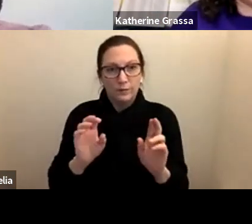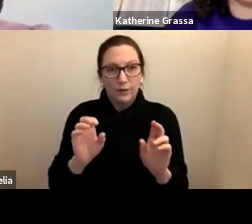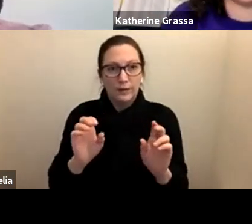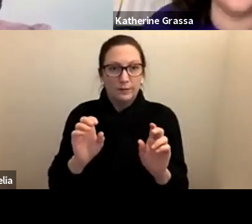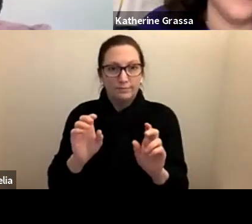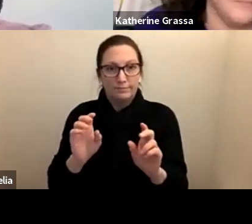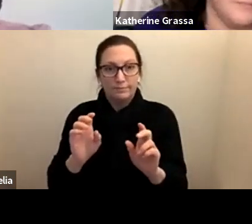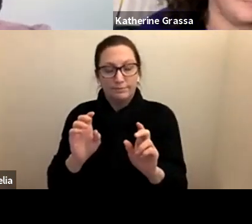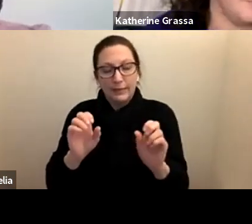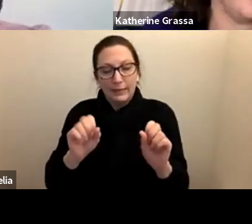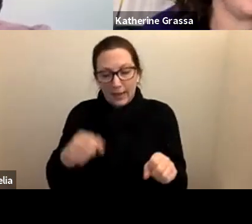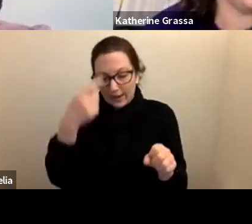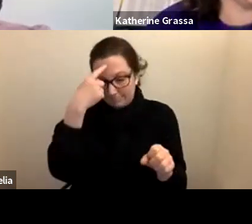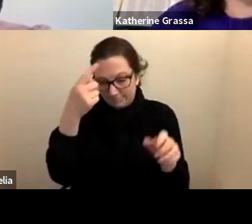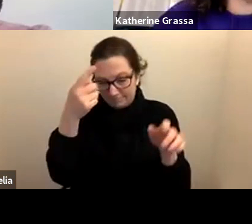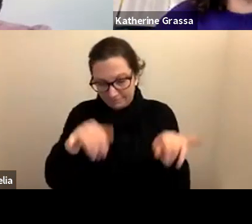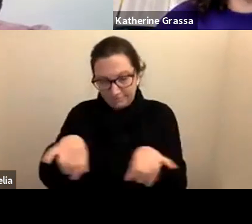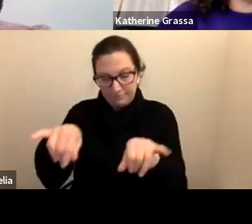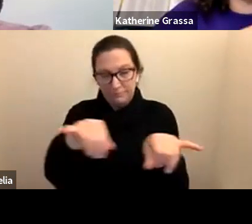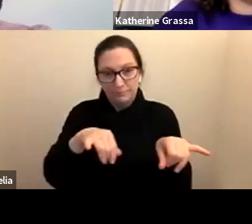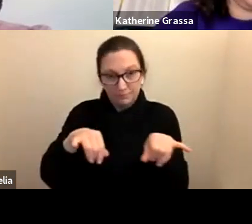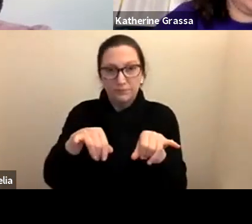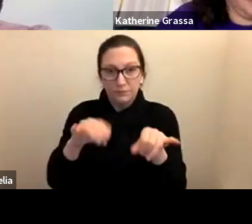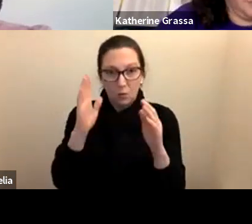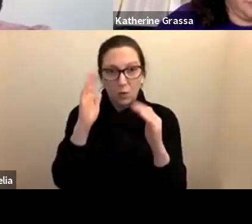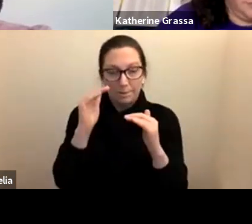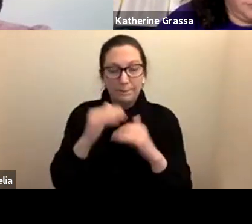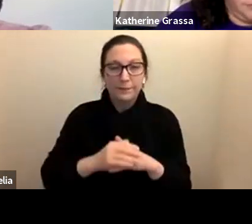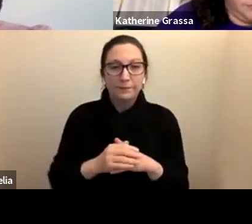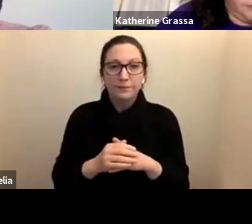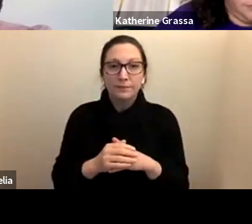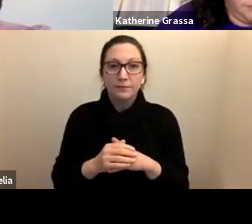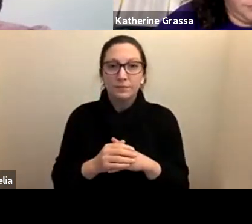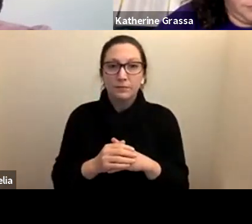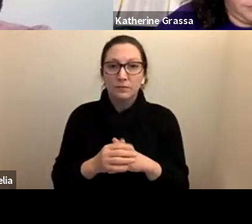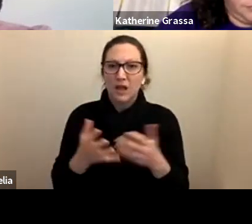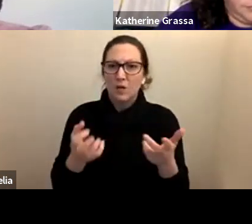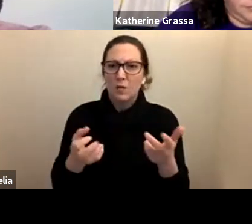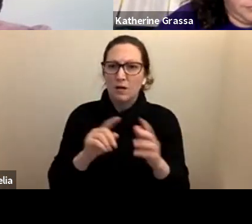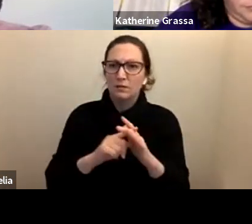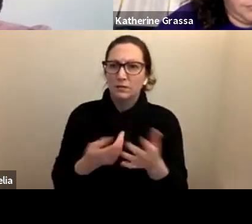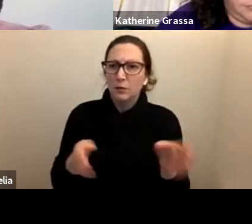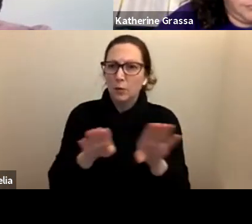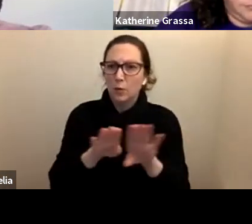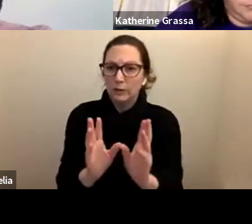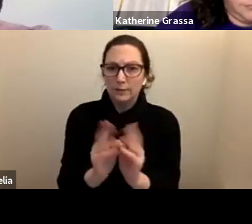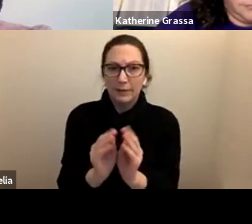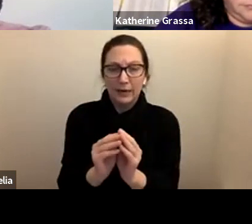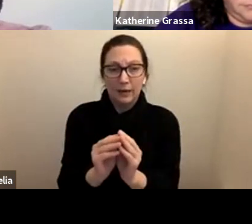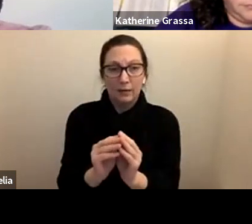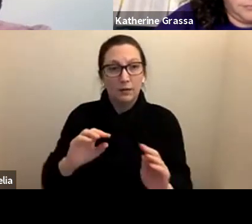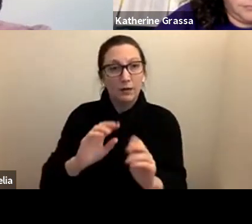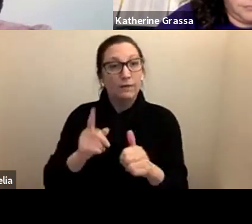at the appropriate moment. I want to begin the closing process, but before I do that, Ms.